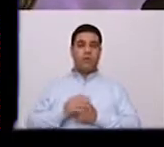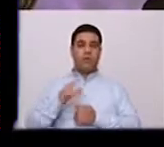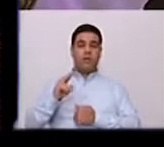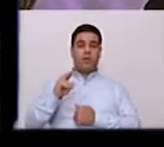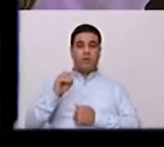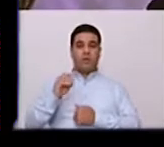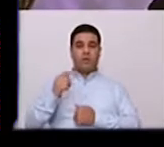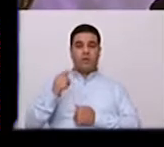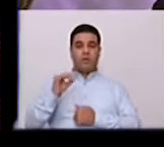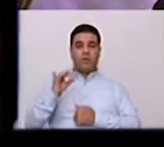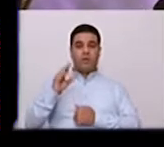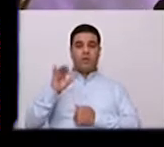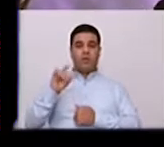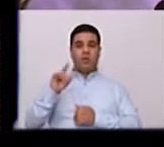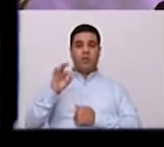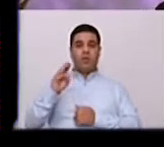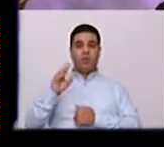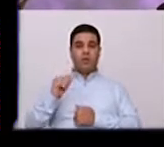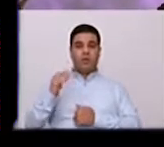Getrozigotali